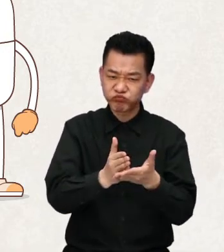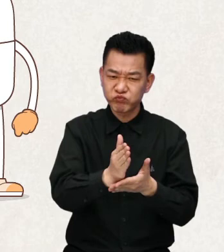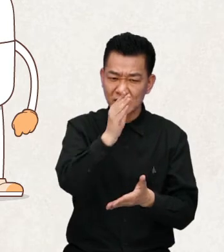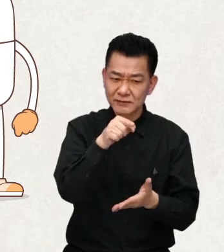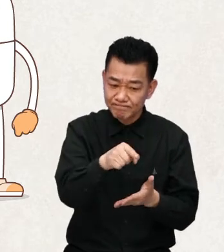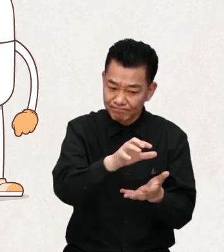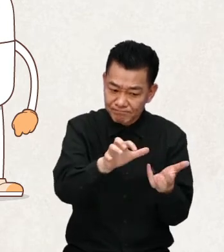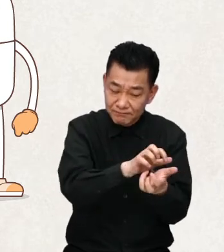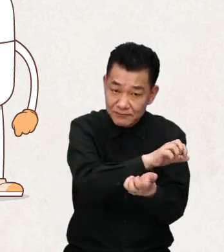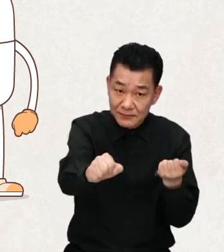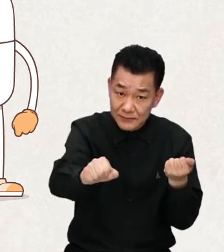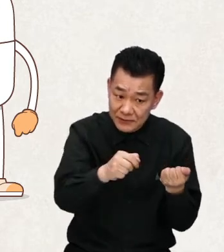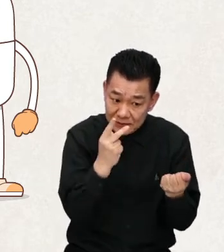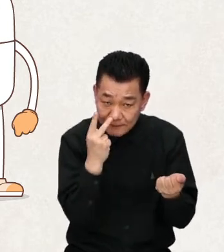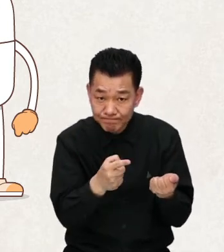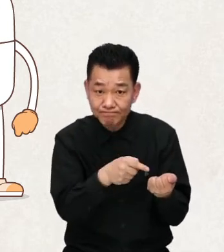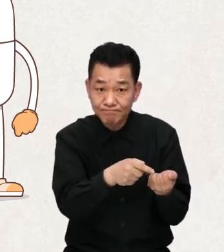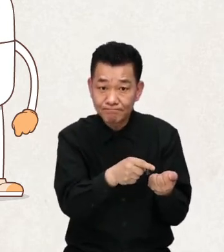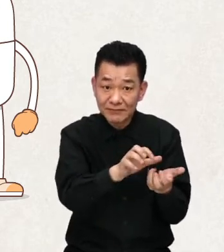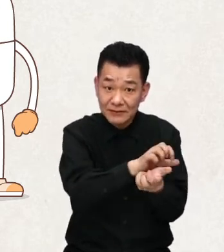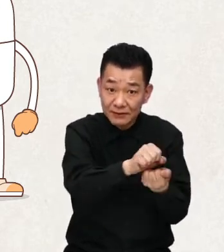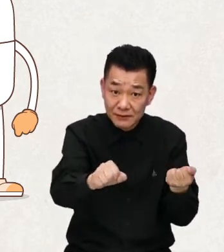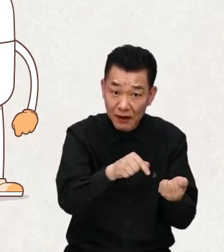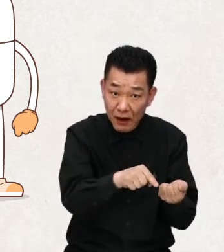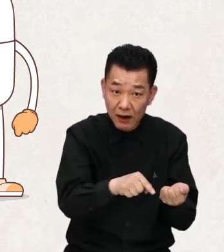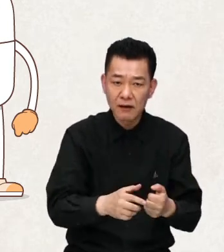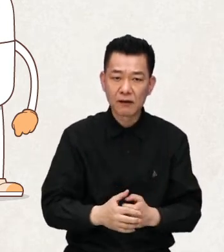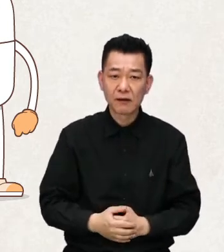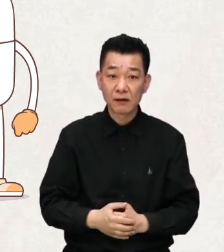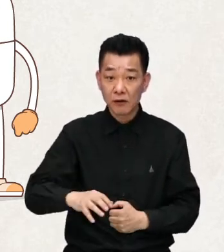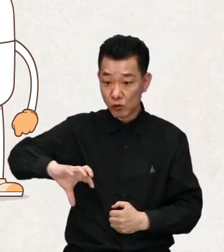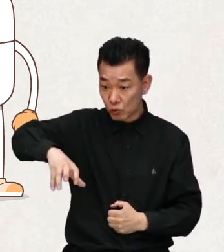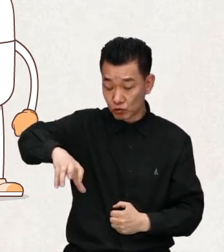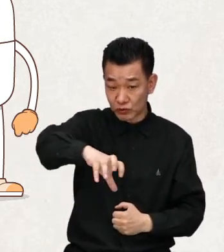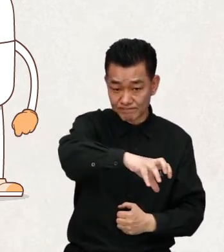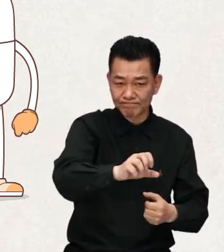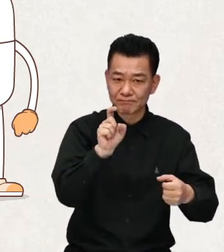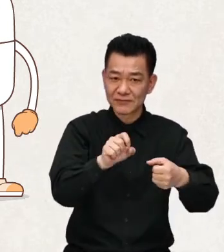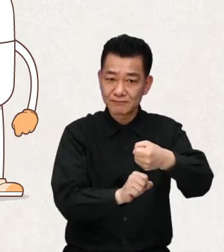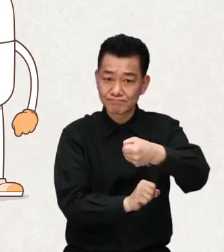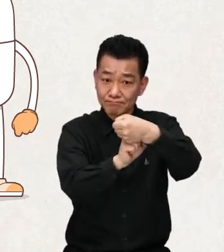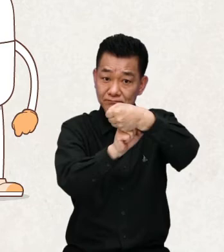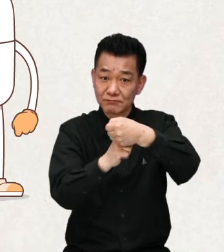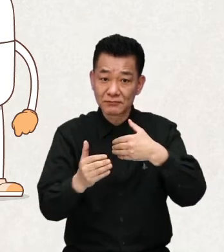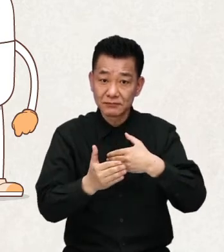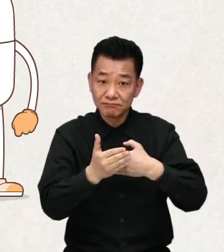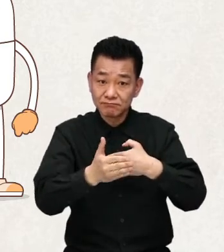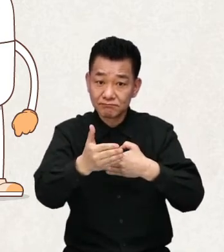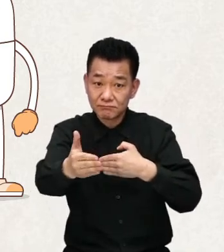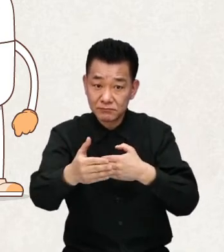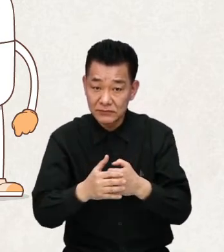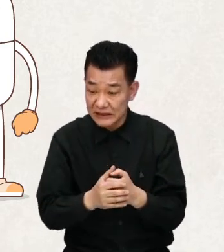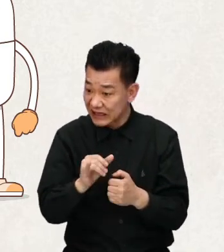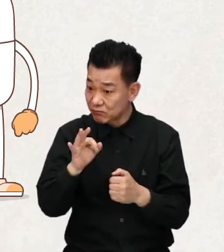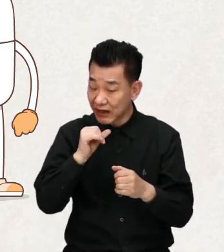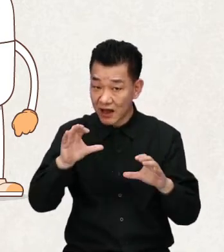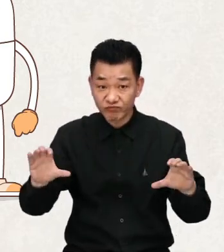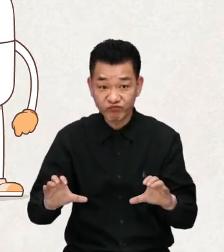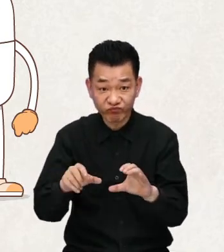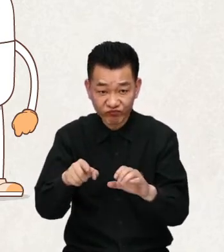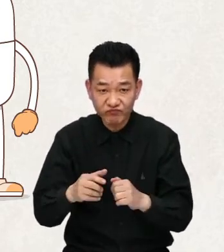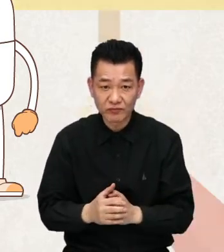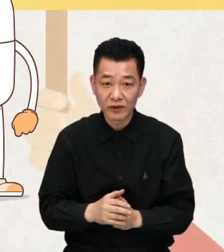remedial policy for when the rights of persons with disabilities are violated and no remedies are provided properly from a state